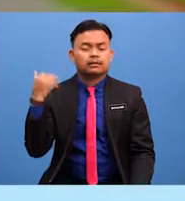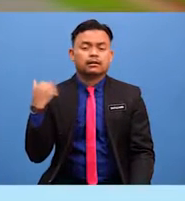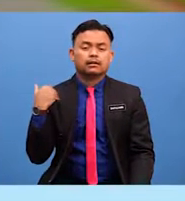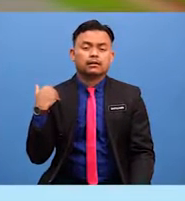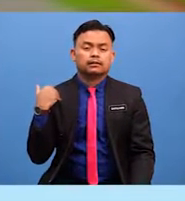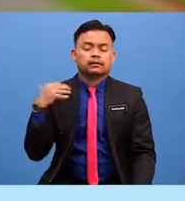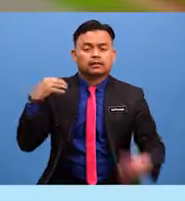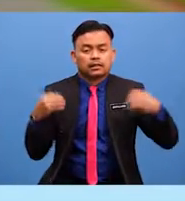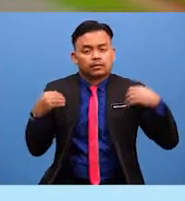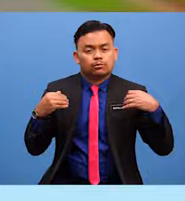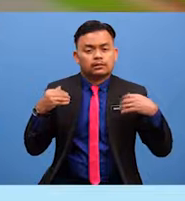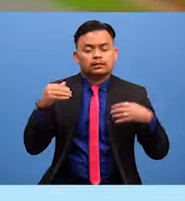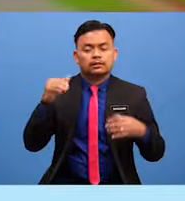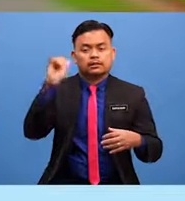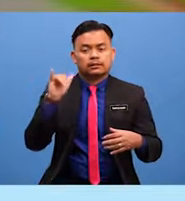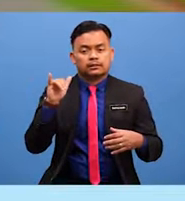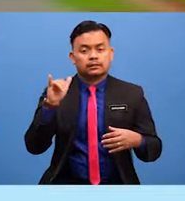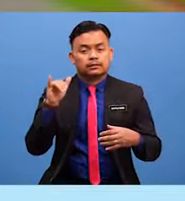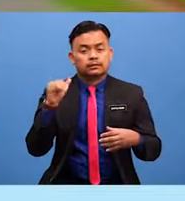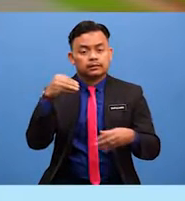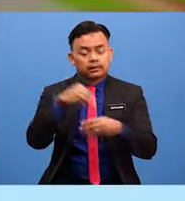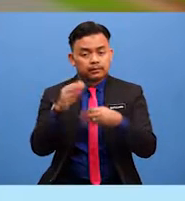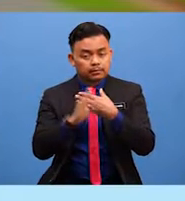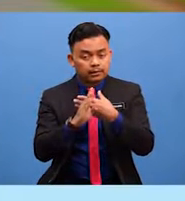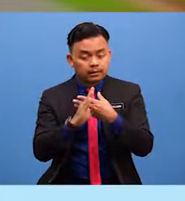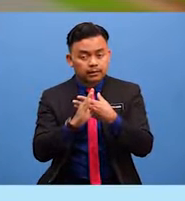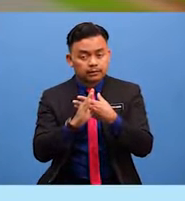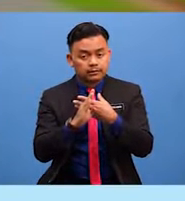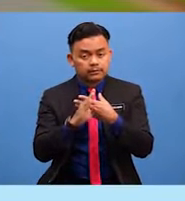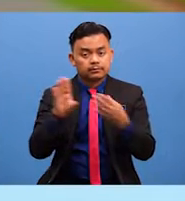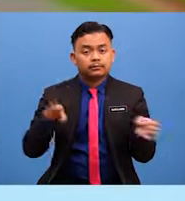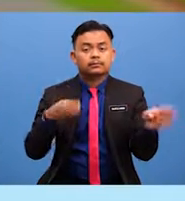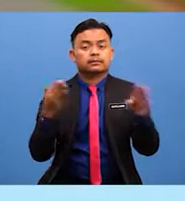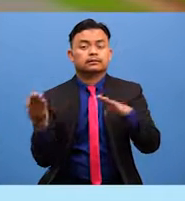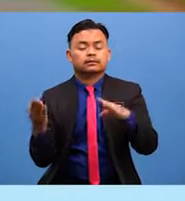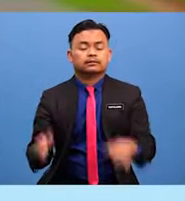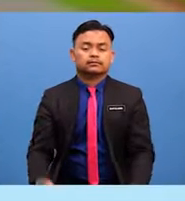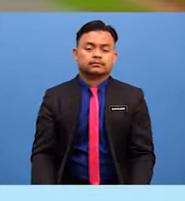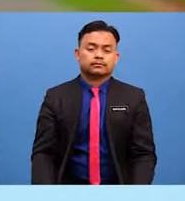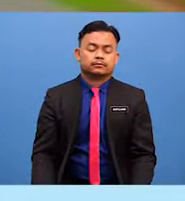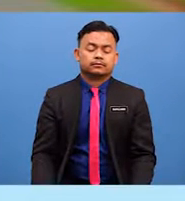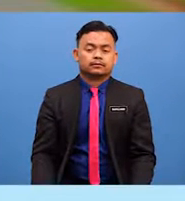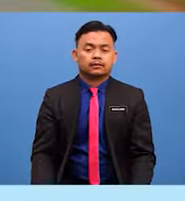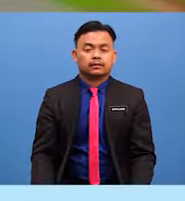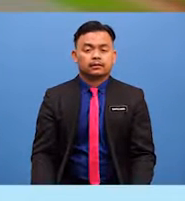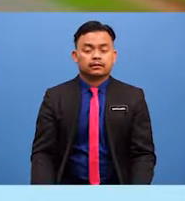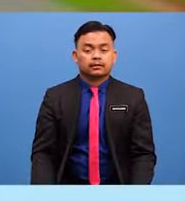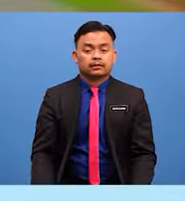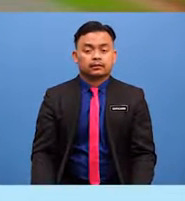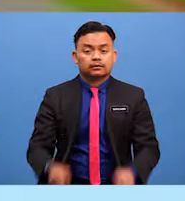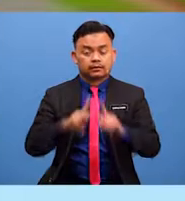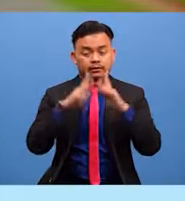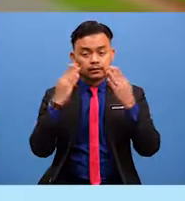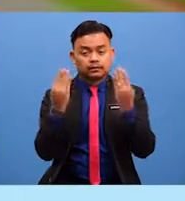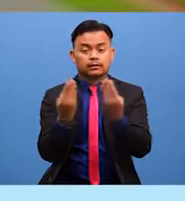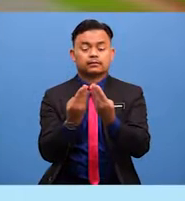doing research on the inventions that scientists are using to track the endangered species. We will